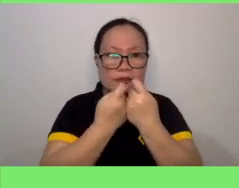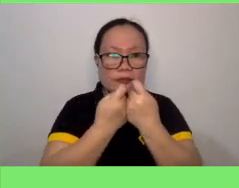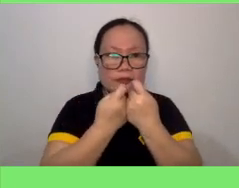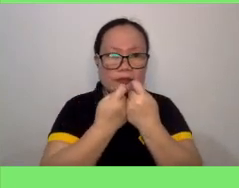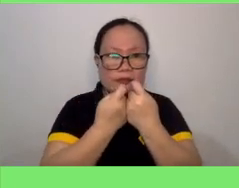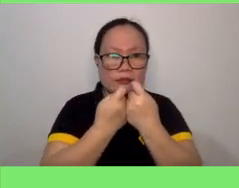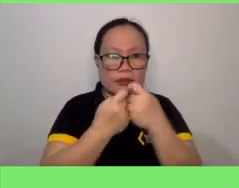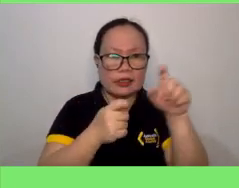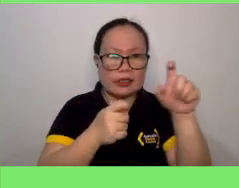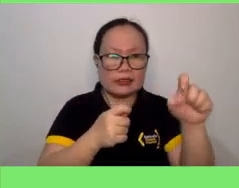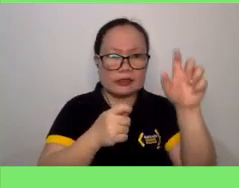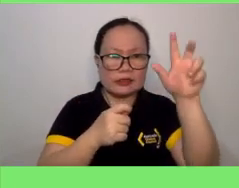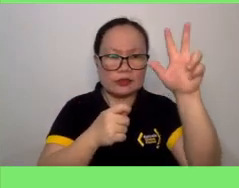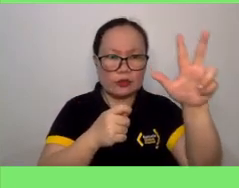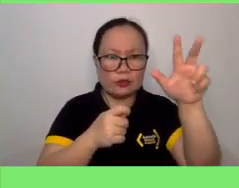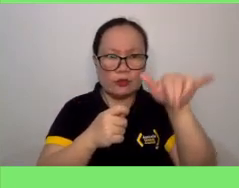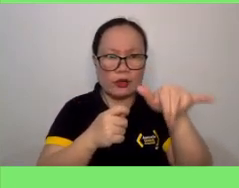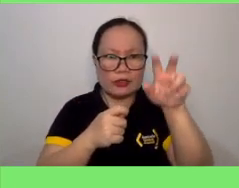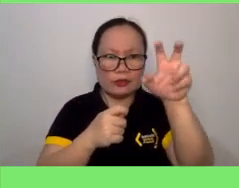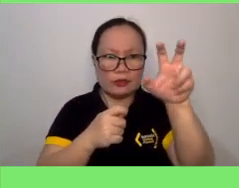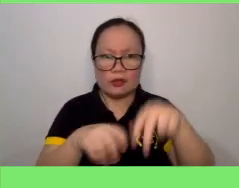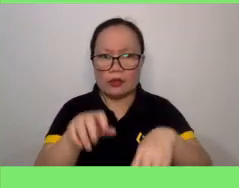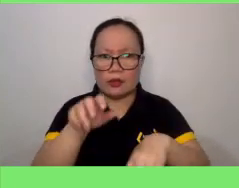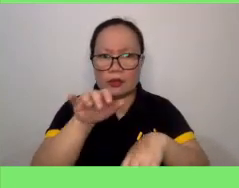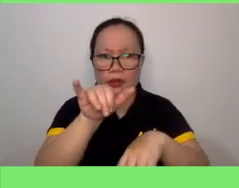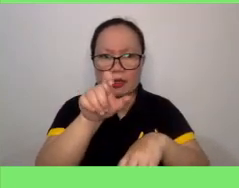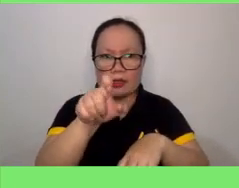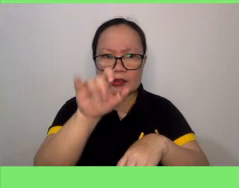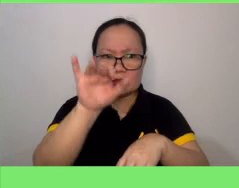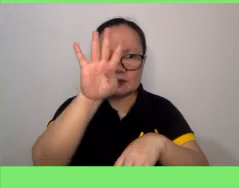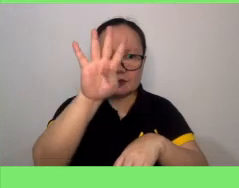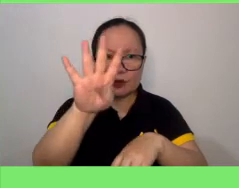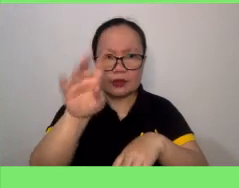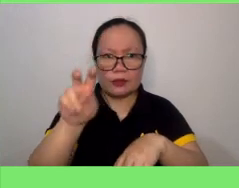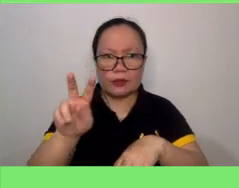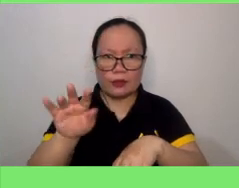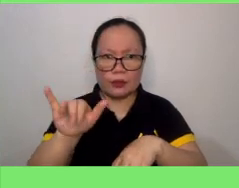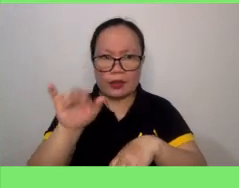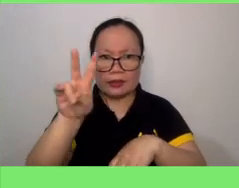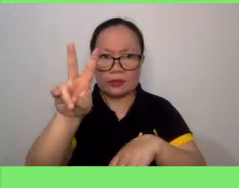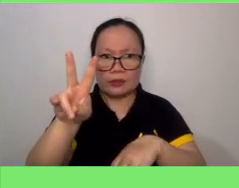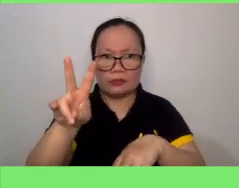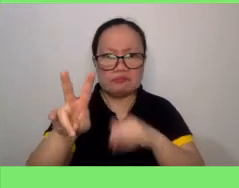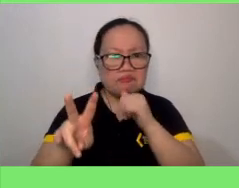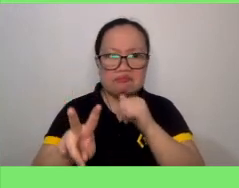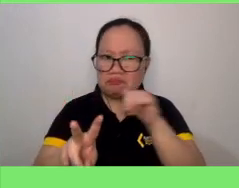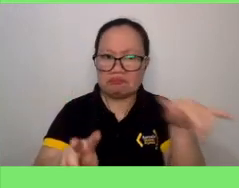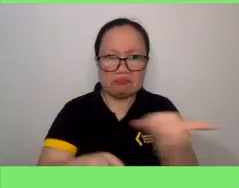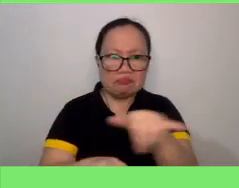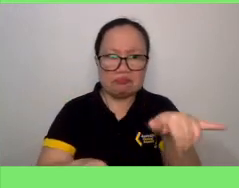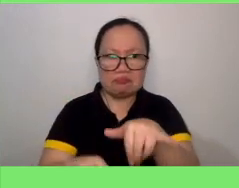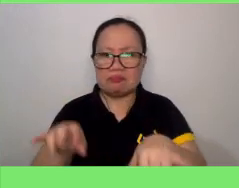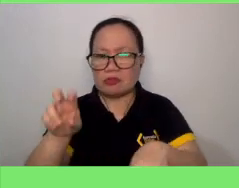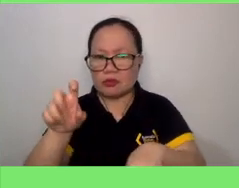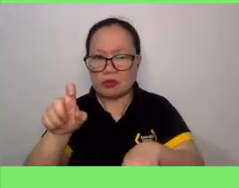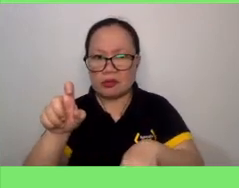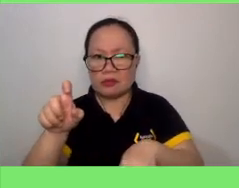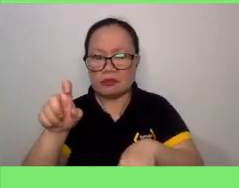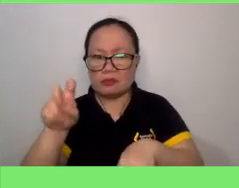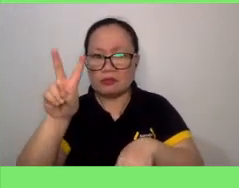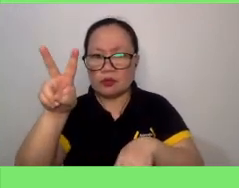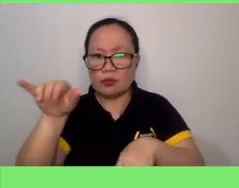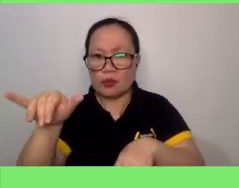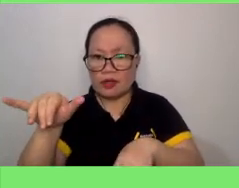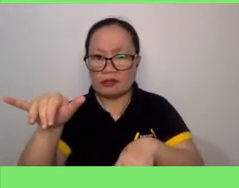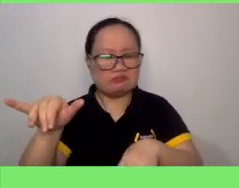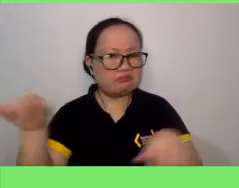kung pare-pareho sila. So, ito, x cube, y cube. Ito ay x raised to 4y squared. So, as you can see, hindi yan like terms.